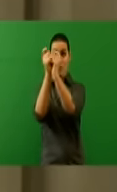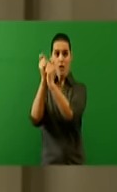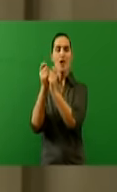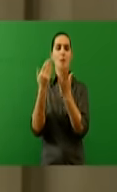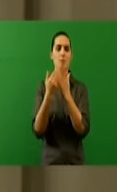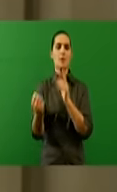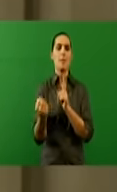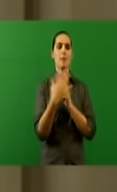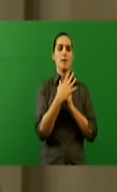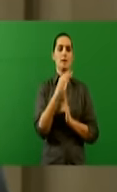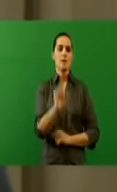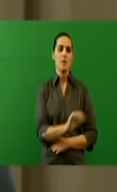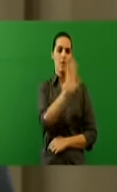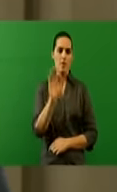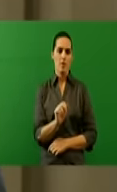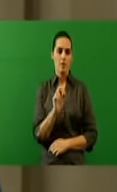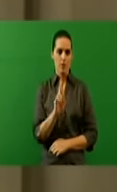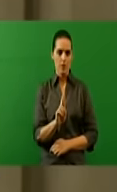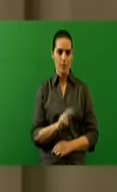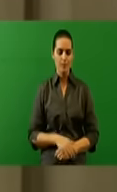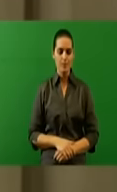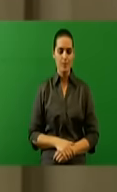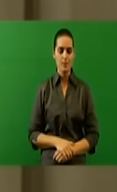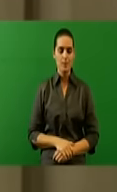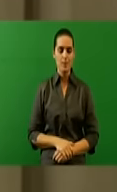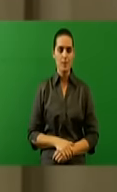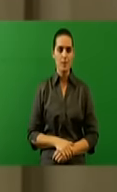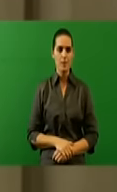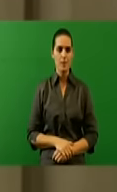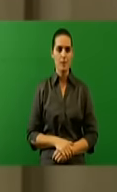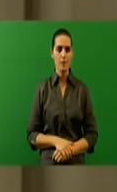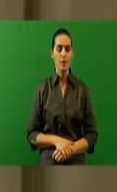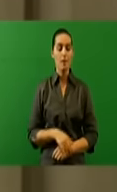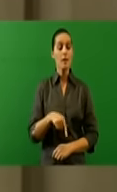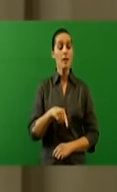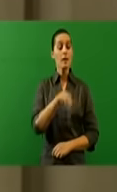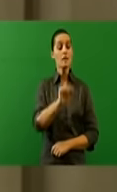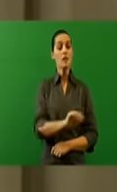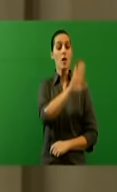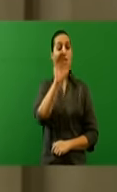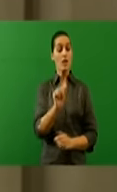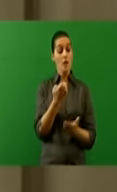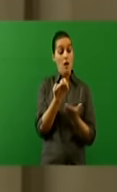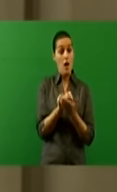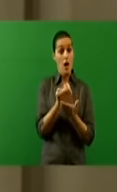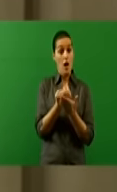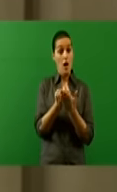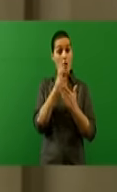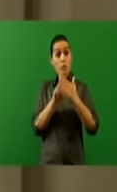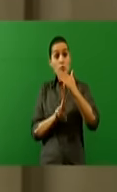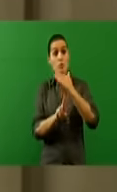ratings downgrades later in the year. The domestic economic growth outlook remains extremely